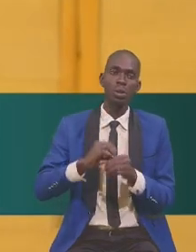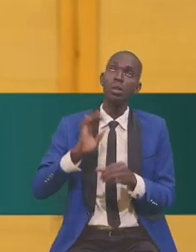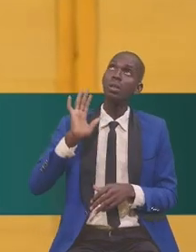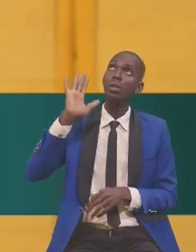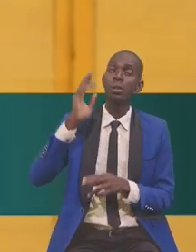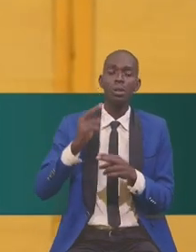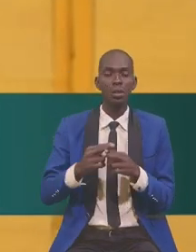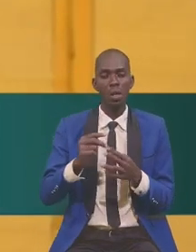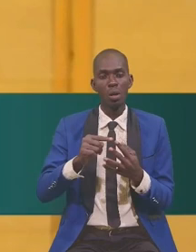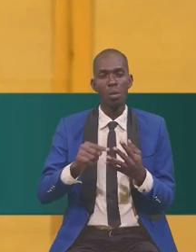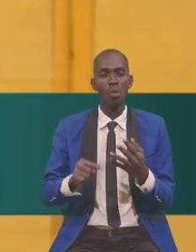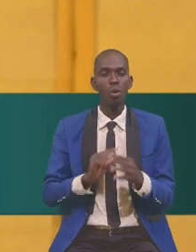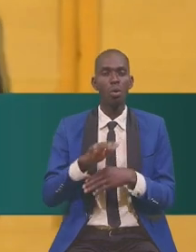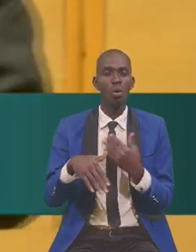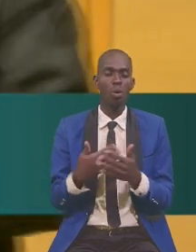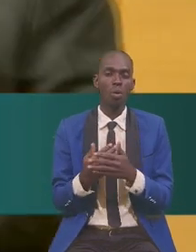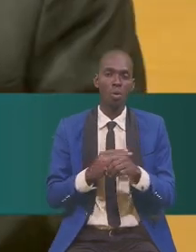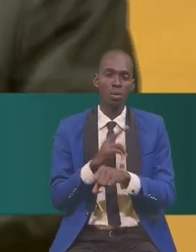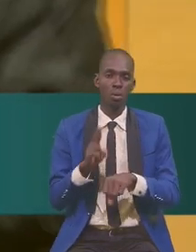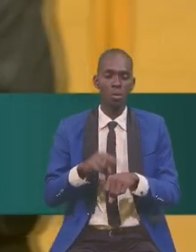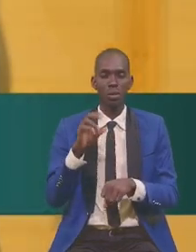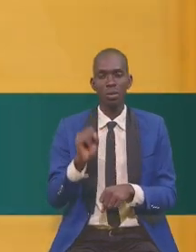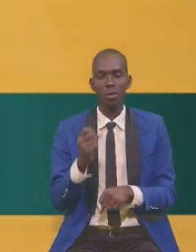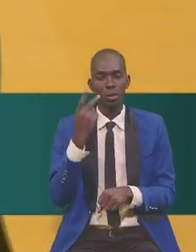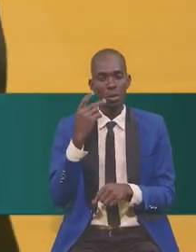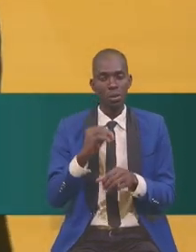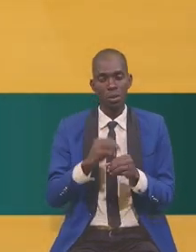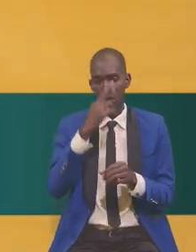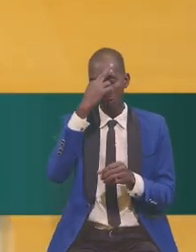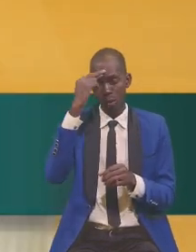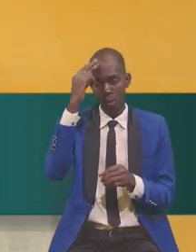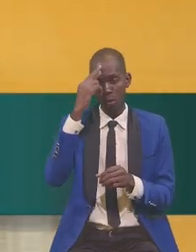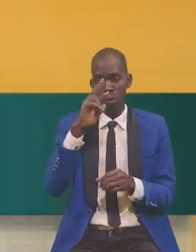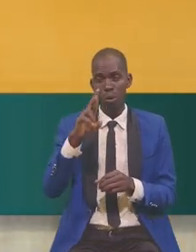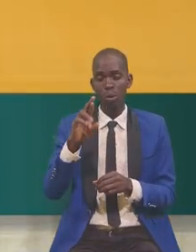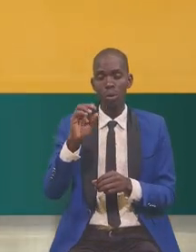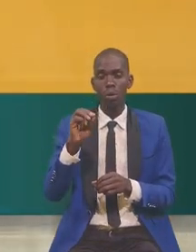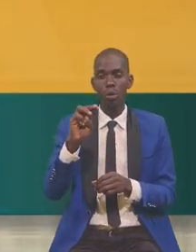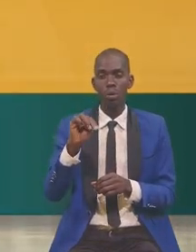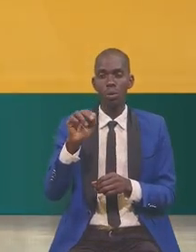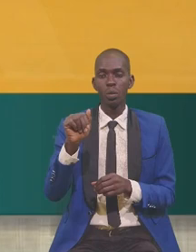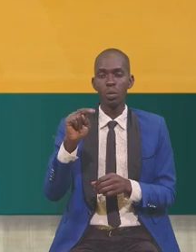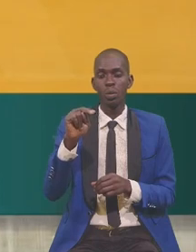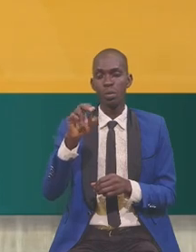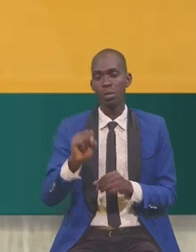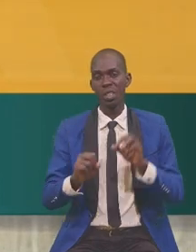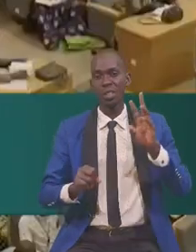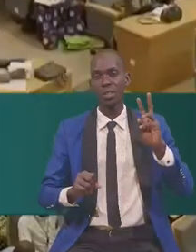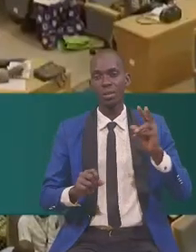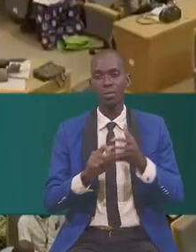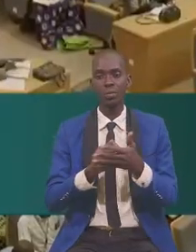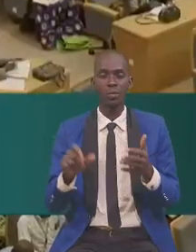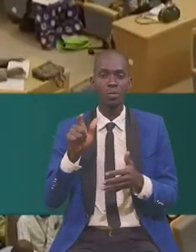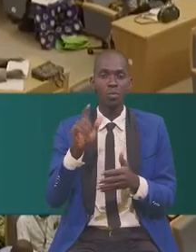among all nations. Look at Romans chapter 16, reading from verse 25. It says, now